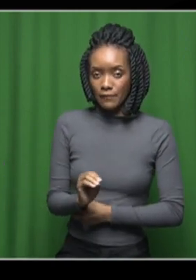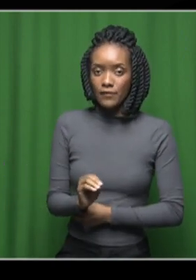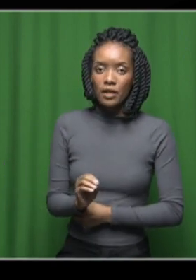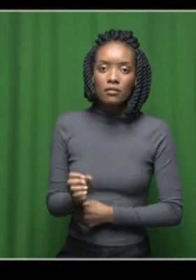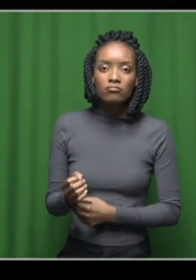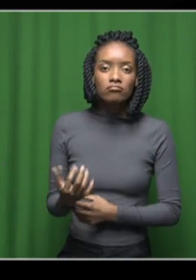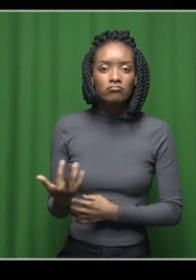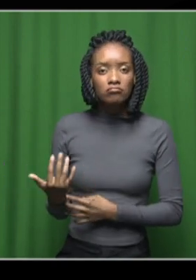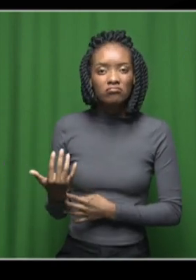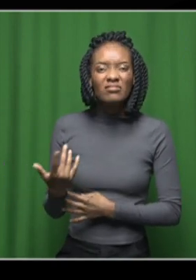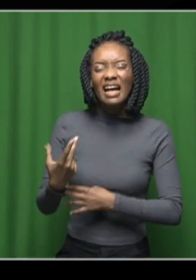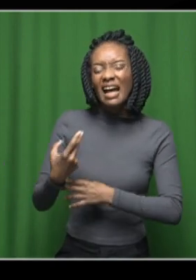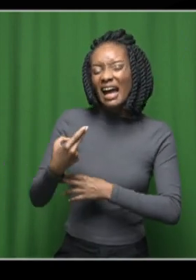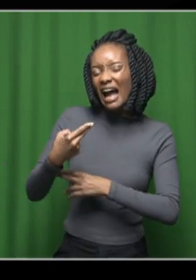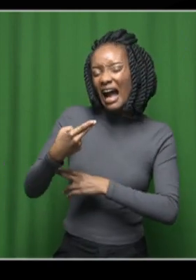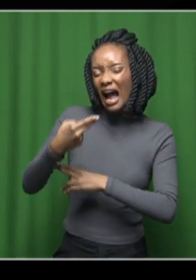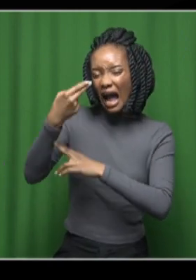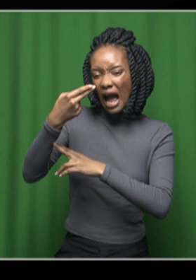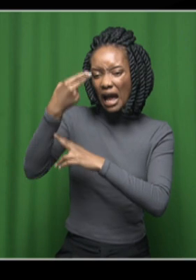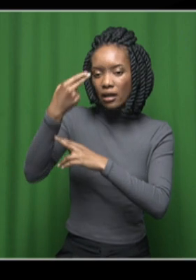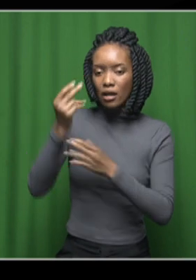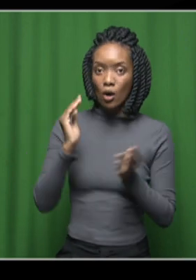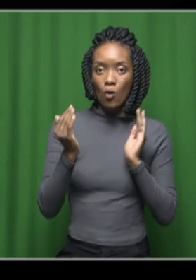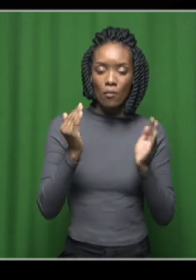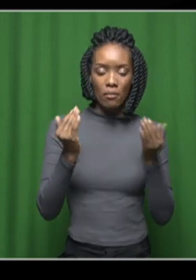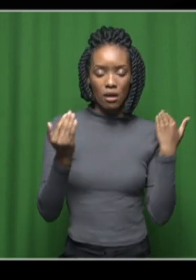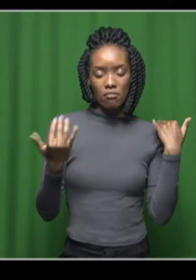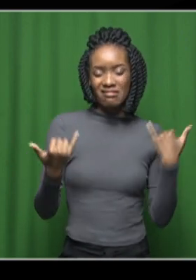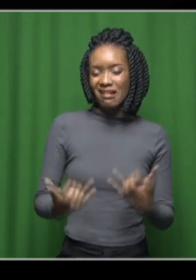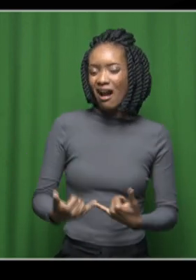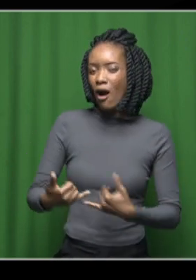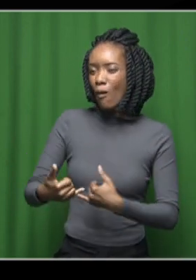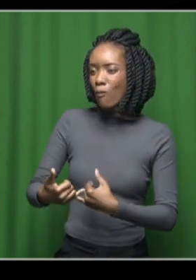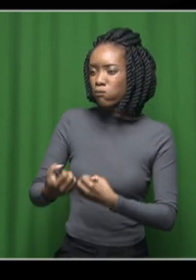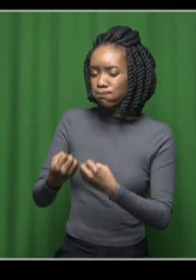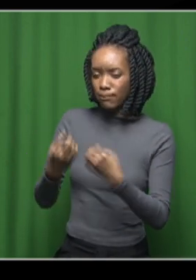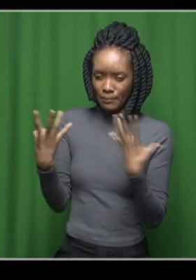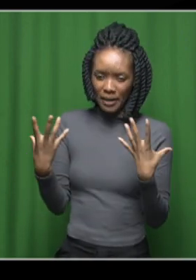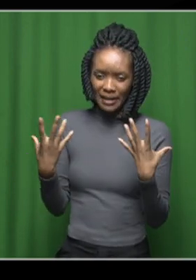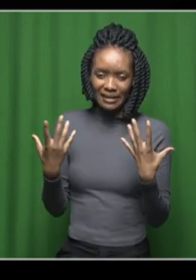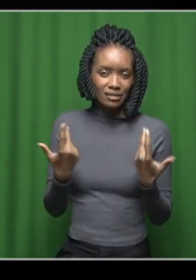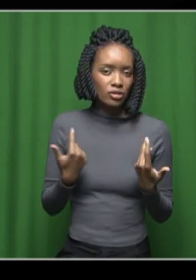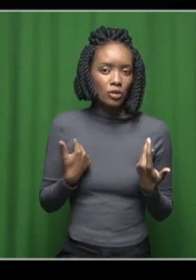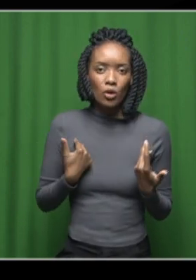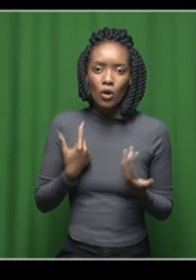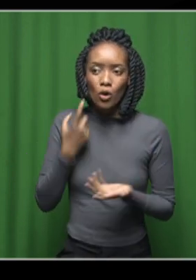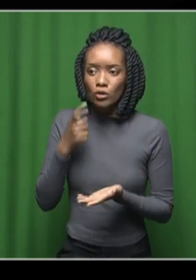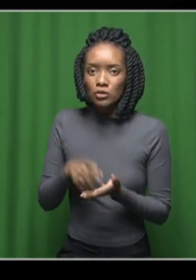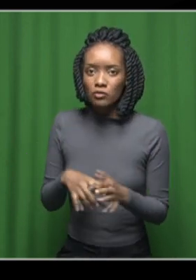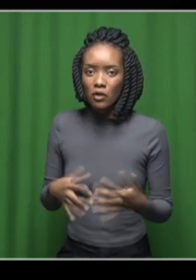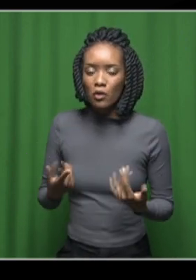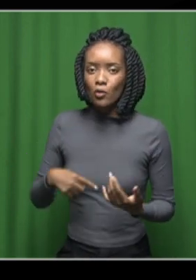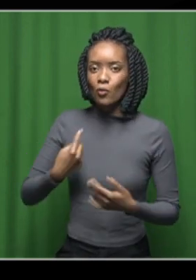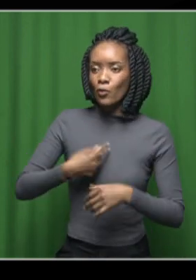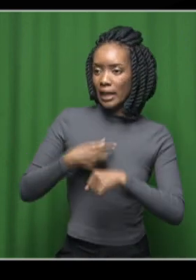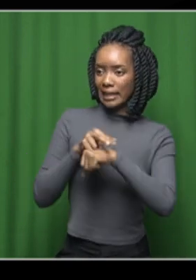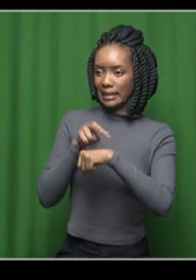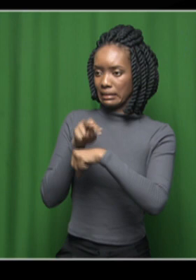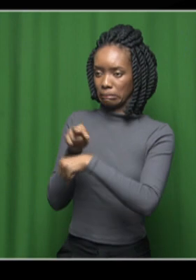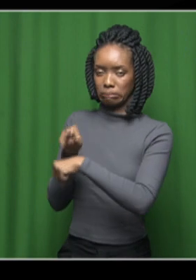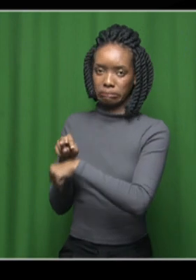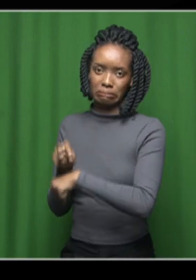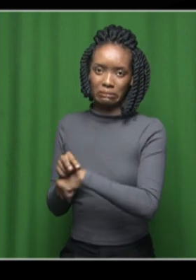been higher than we've seen previously. But because it's not notifiable and we don't have active surveillance, it's quite